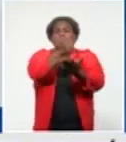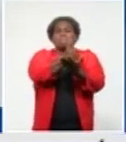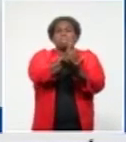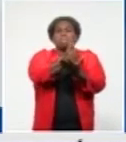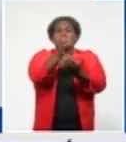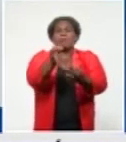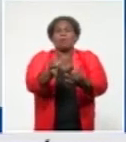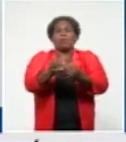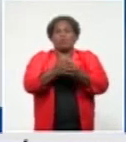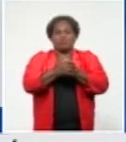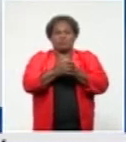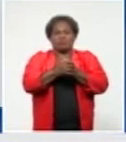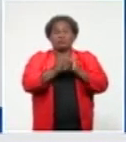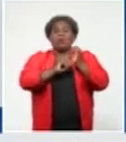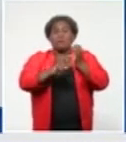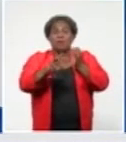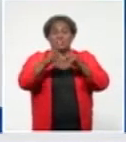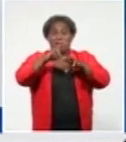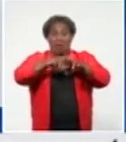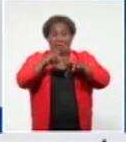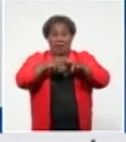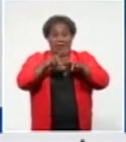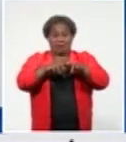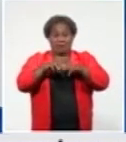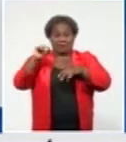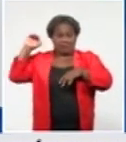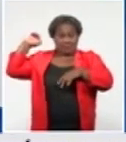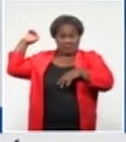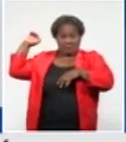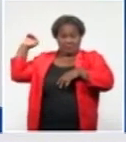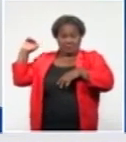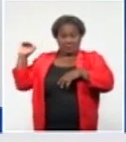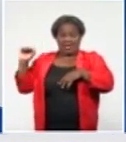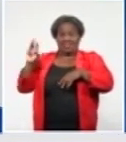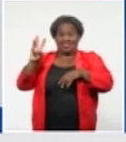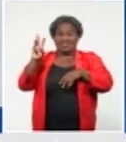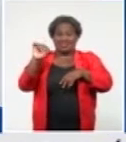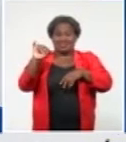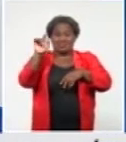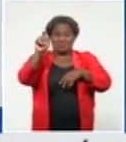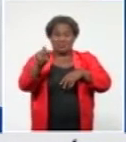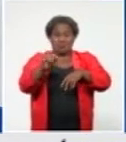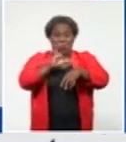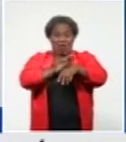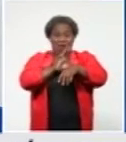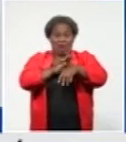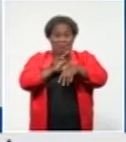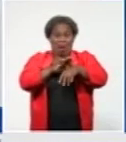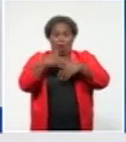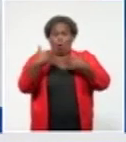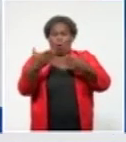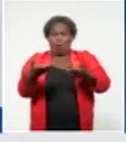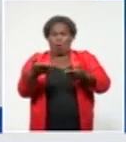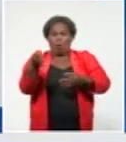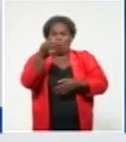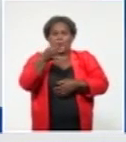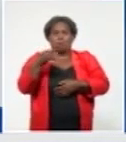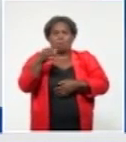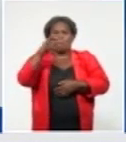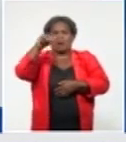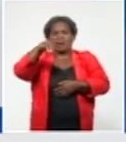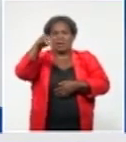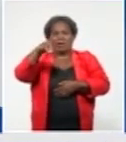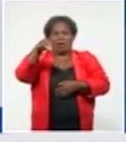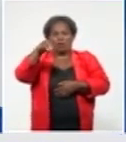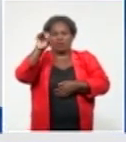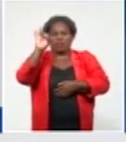Lisa, 3 from Plaza de la Revolución, 2 from Centro Habana, 2 from San Miguel, 2 from Habana del